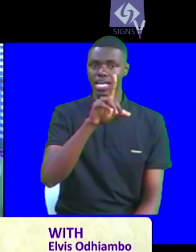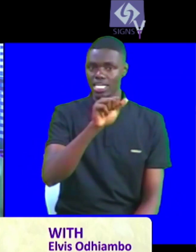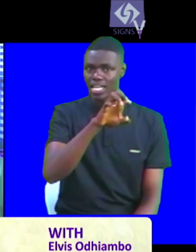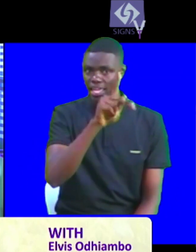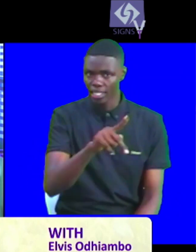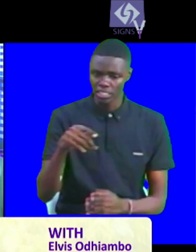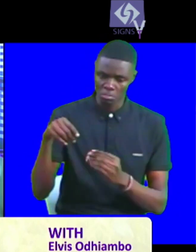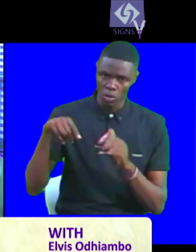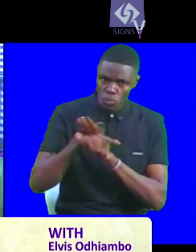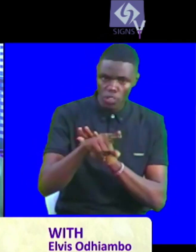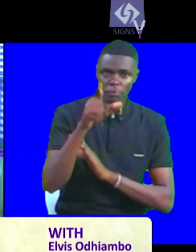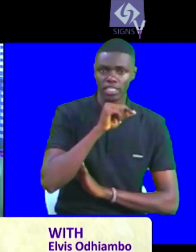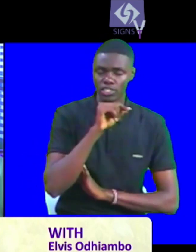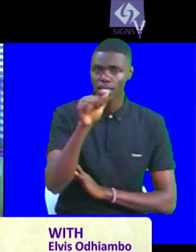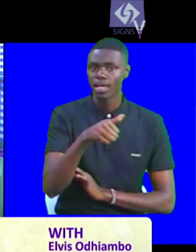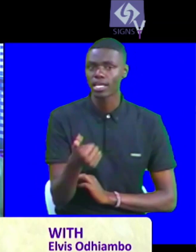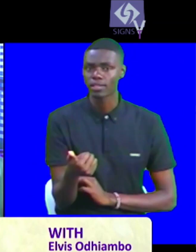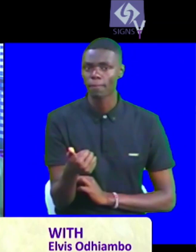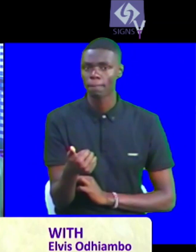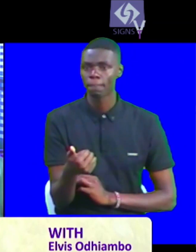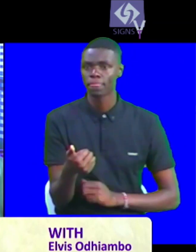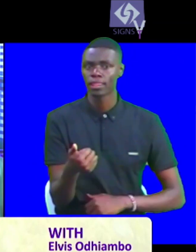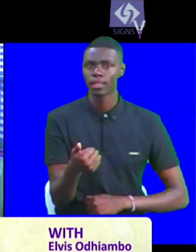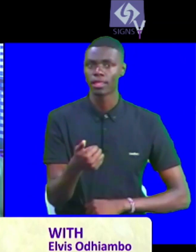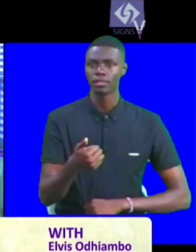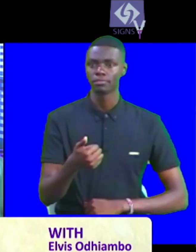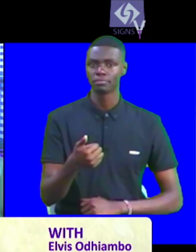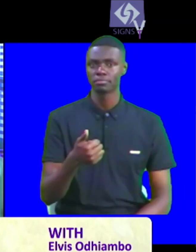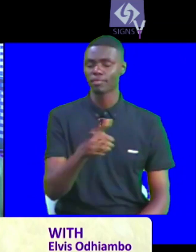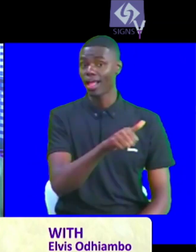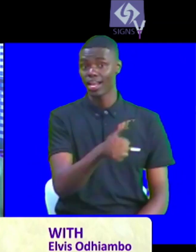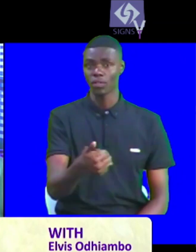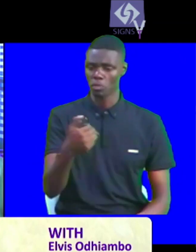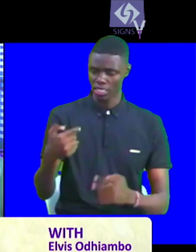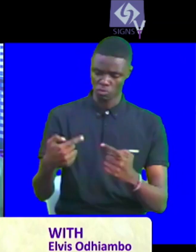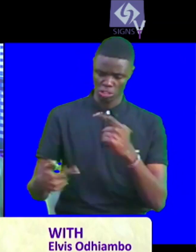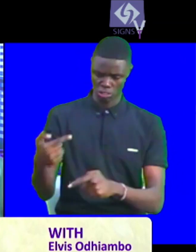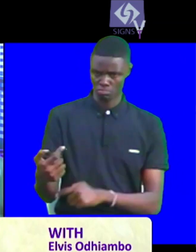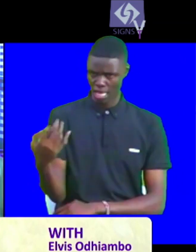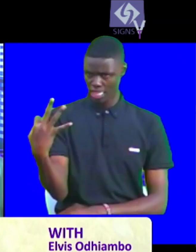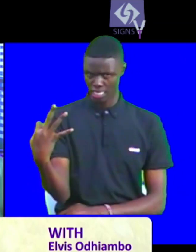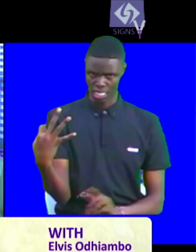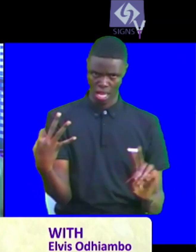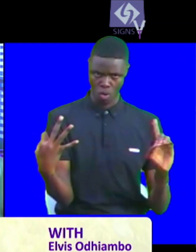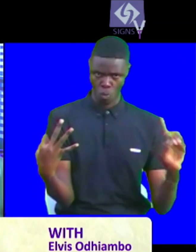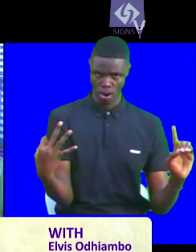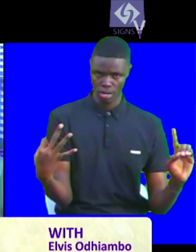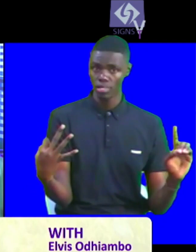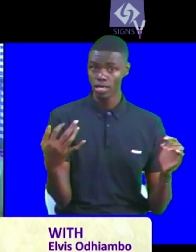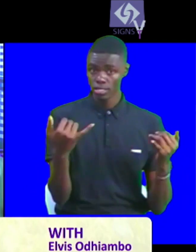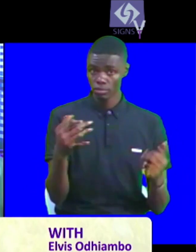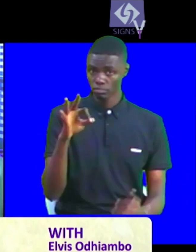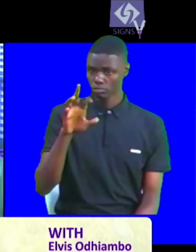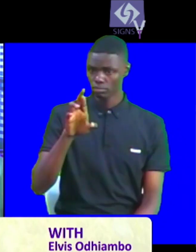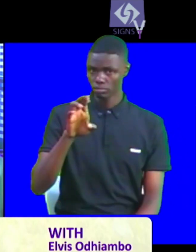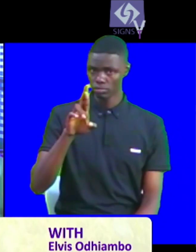pia na anaitwa aje, I mean, but then again walishinda 3-1, yes. Na this time Manfredi